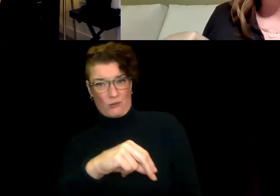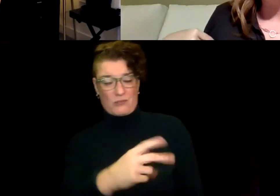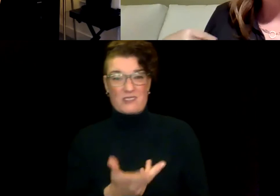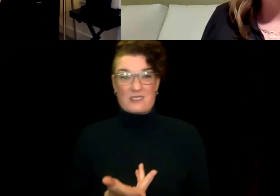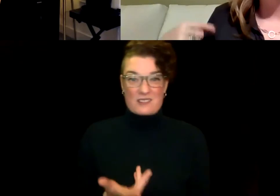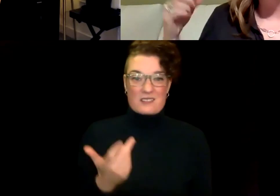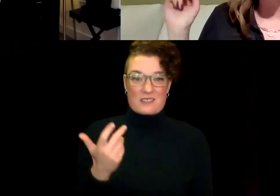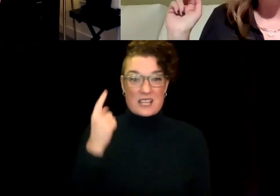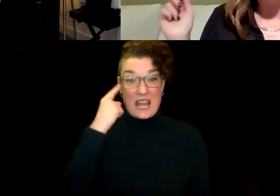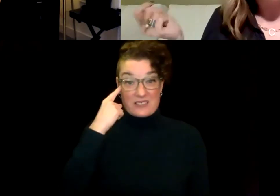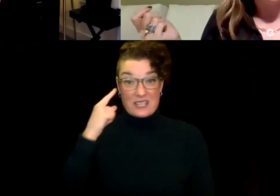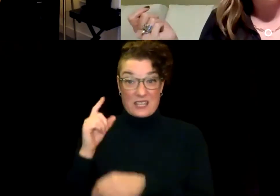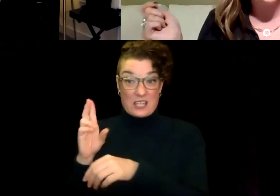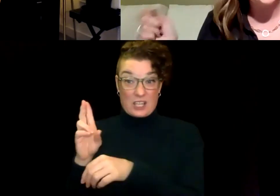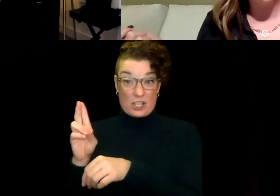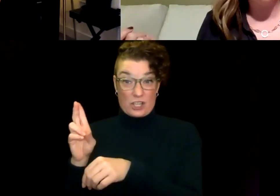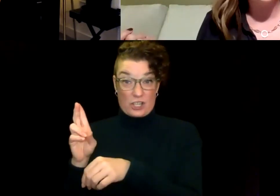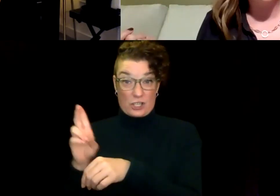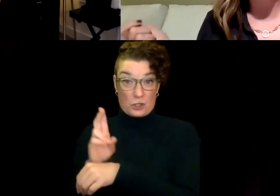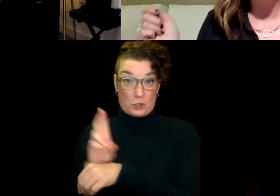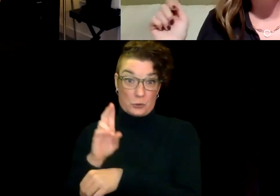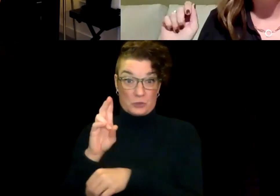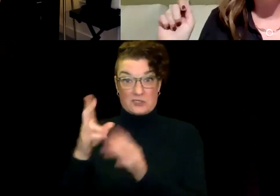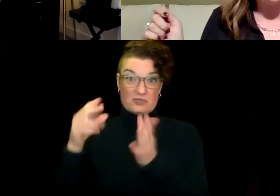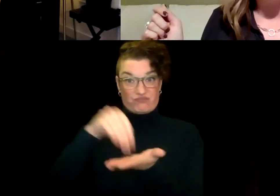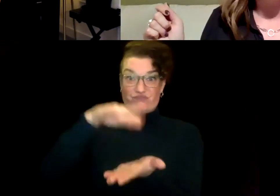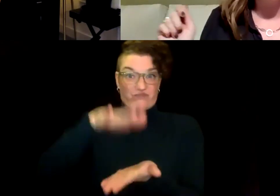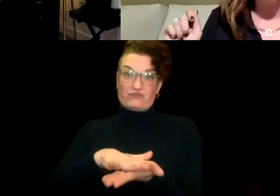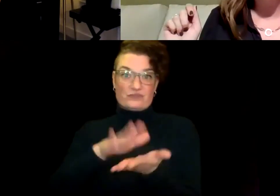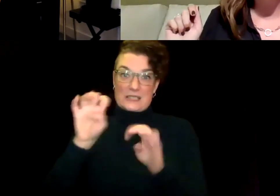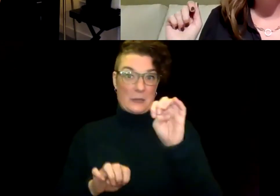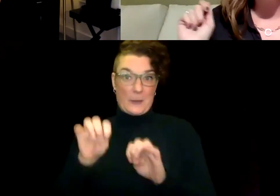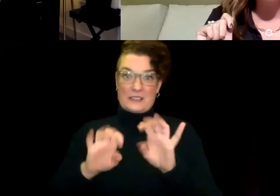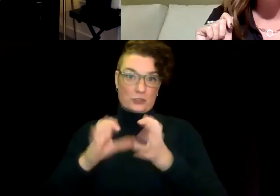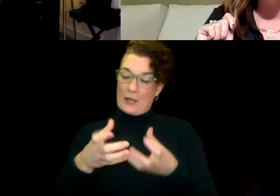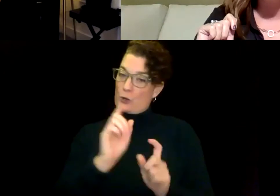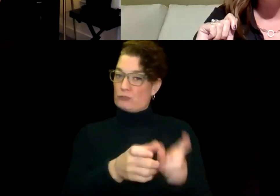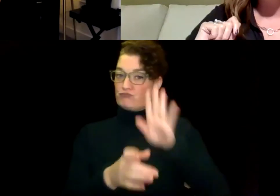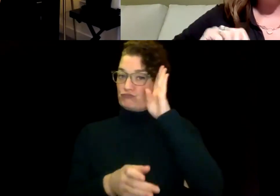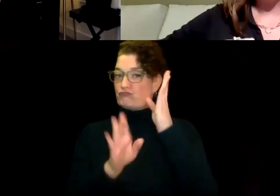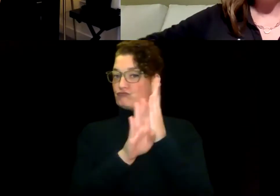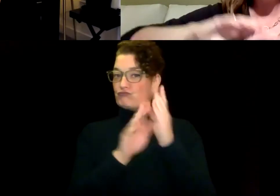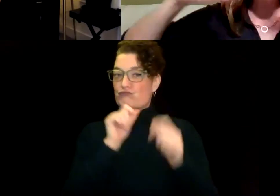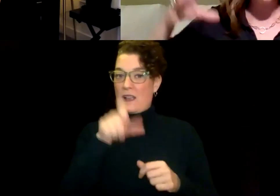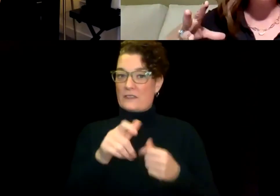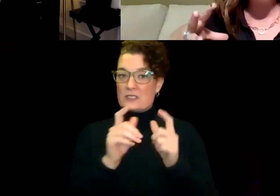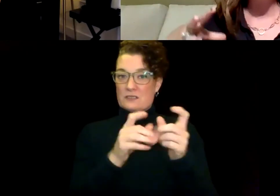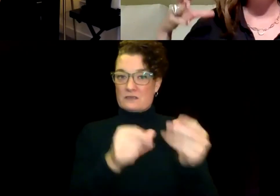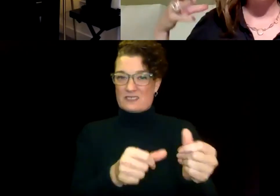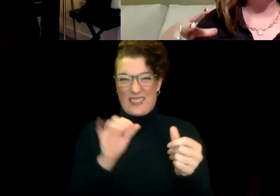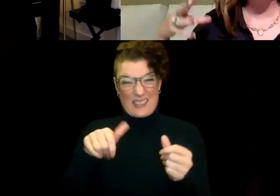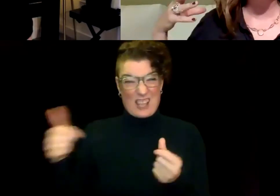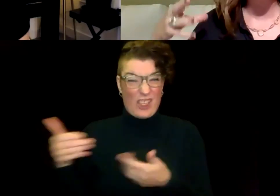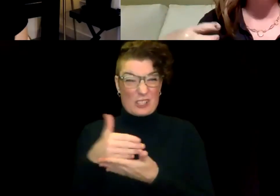the abuse of the experimental category is another piece of the structural puzzle that